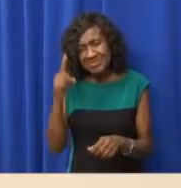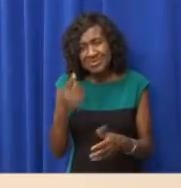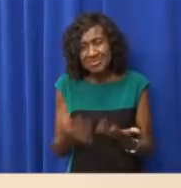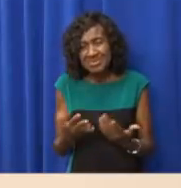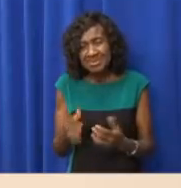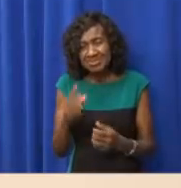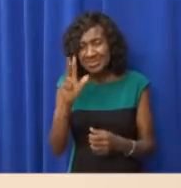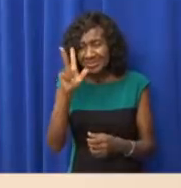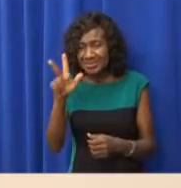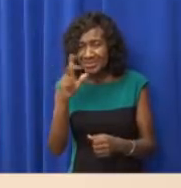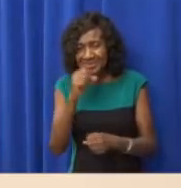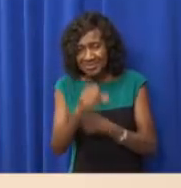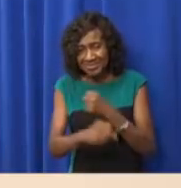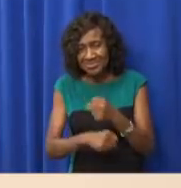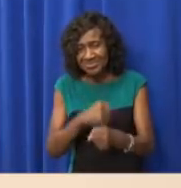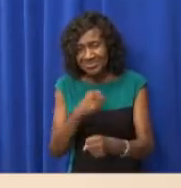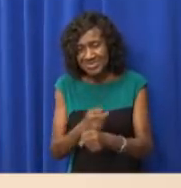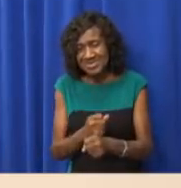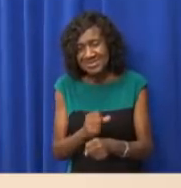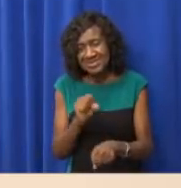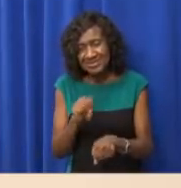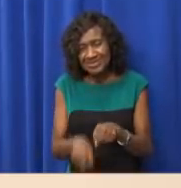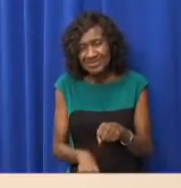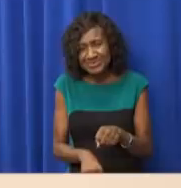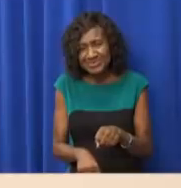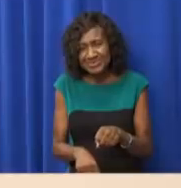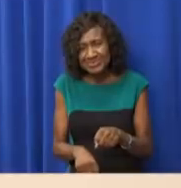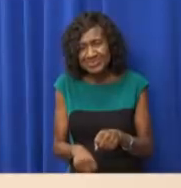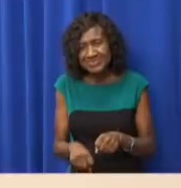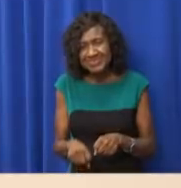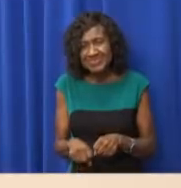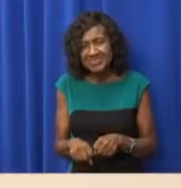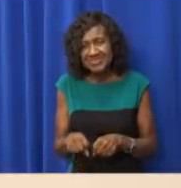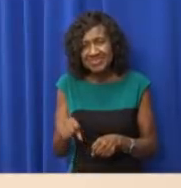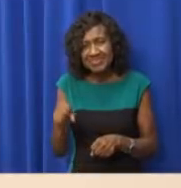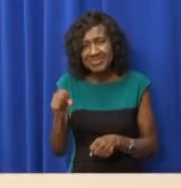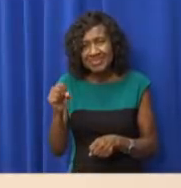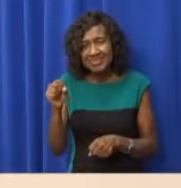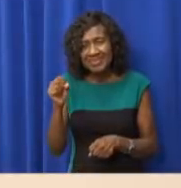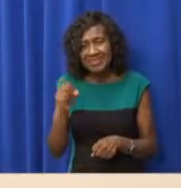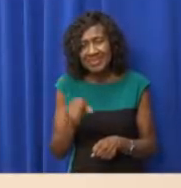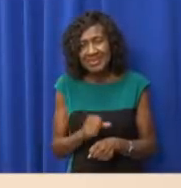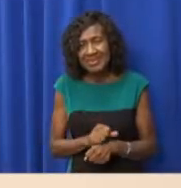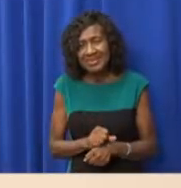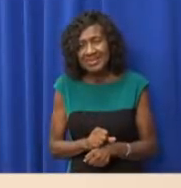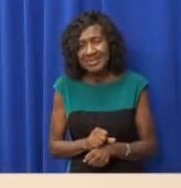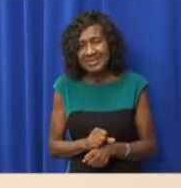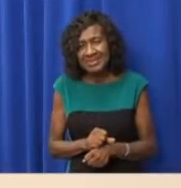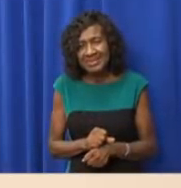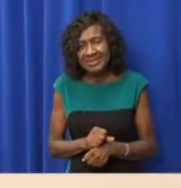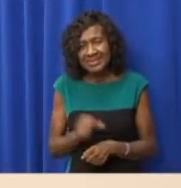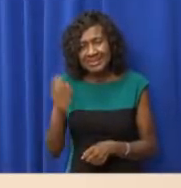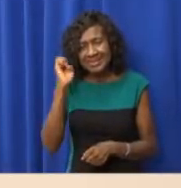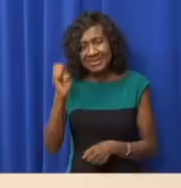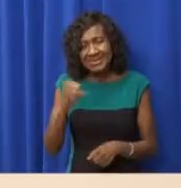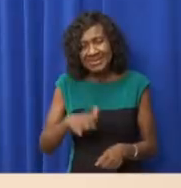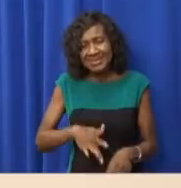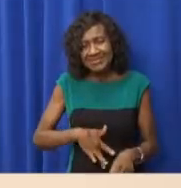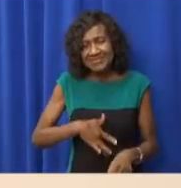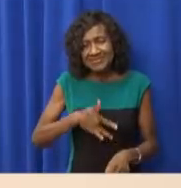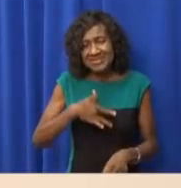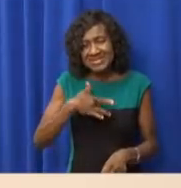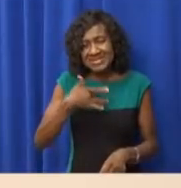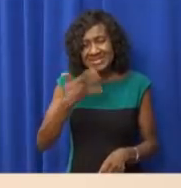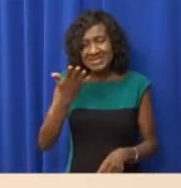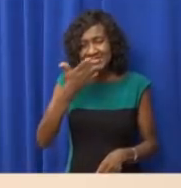years. And so I am, that always makes me feel a great deal